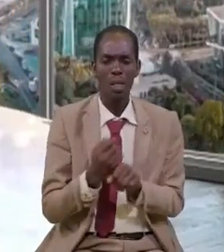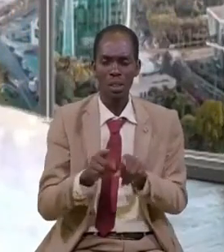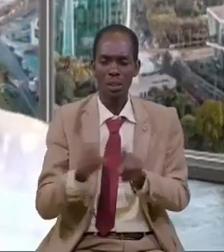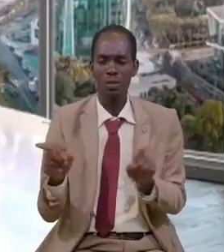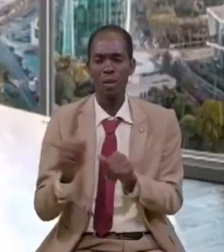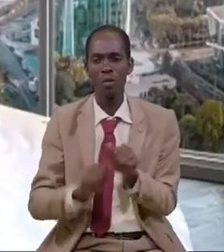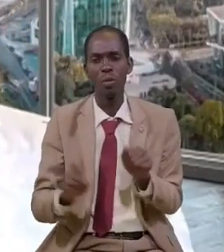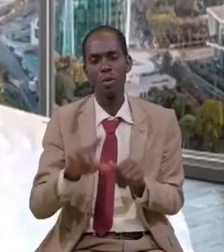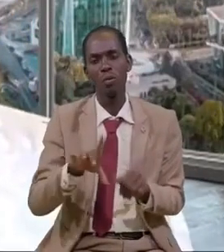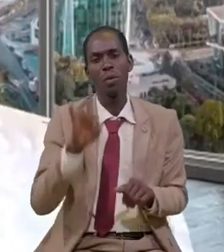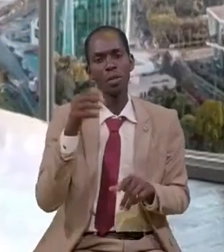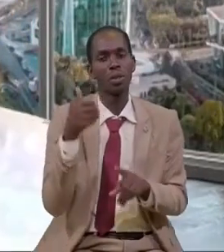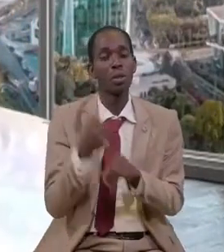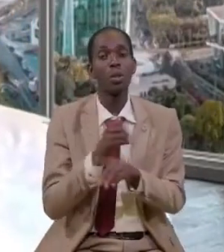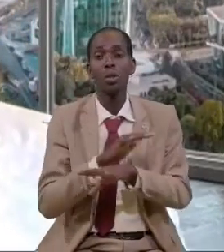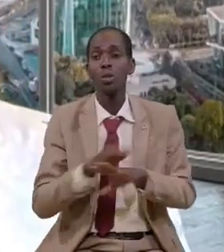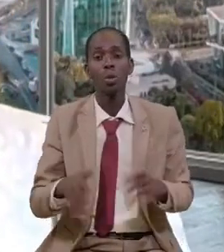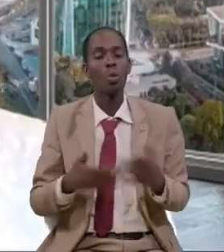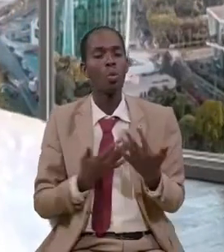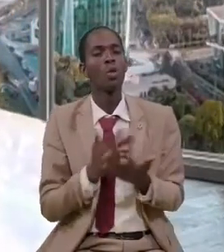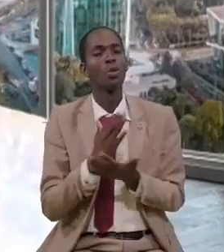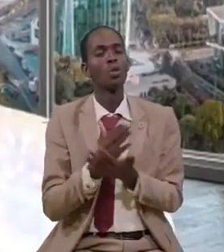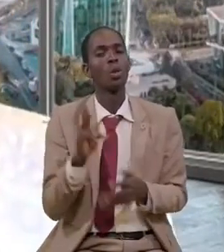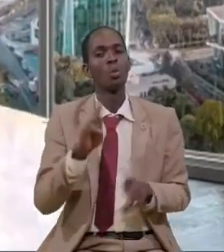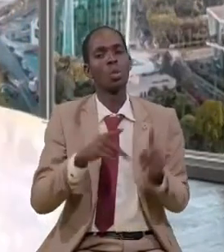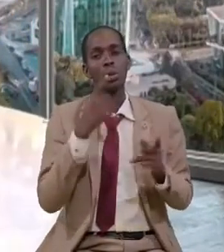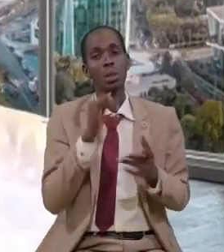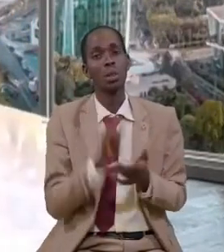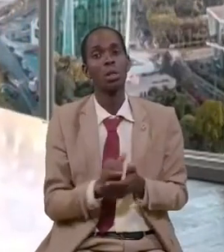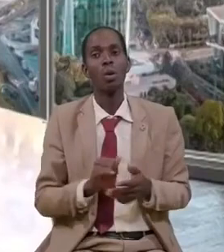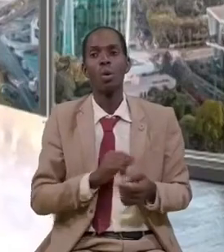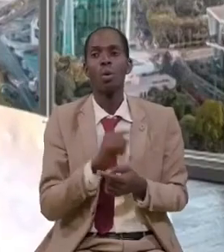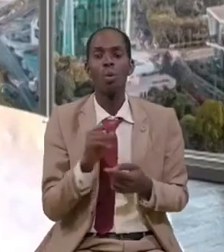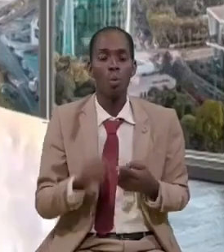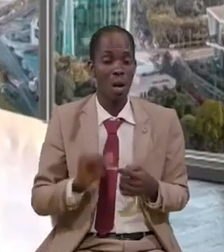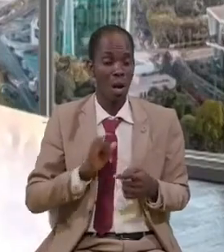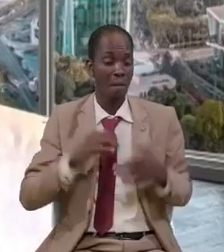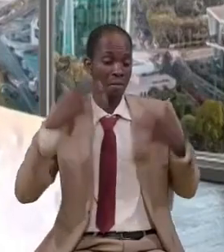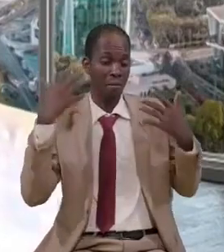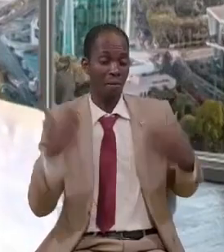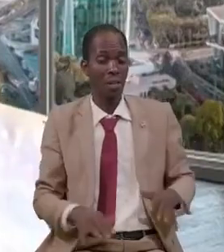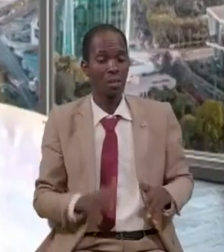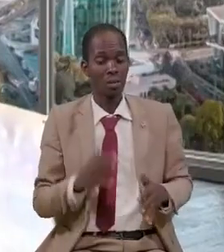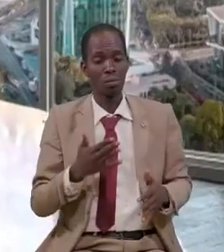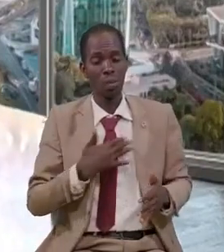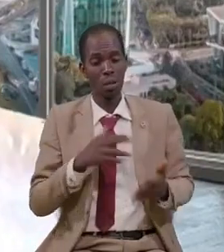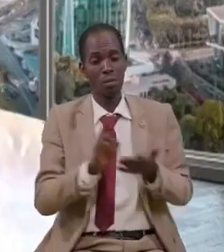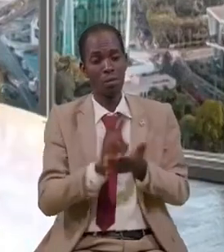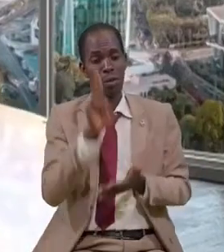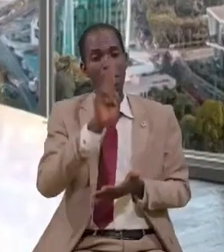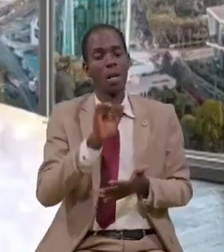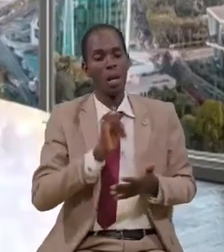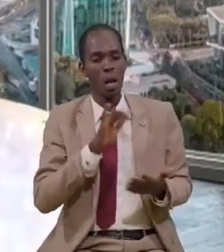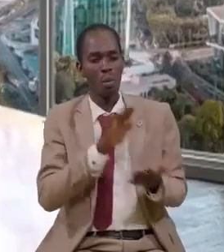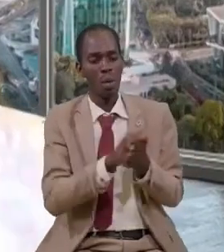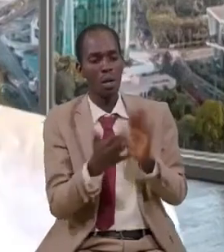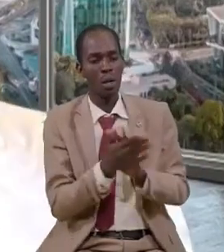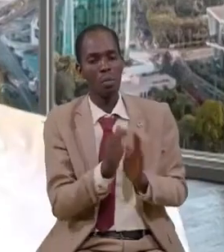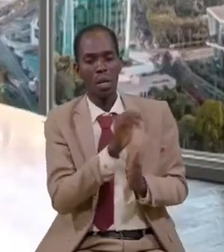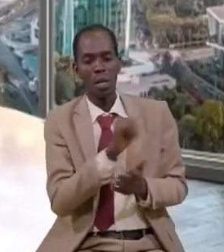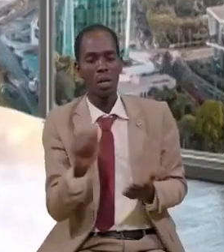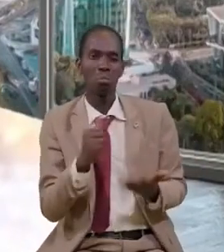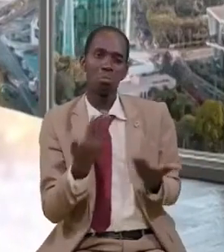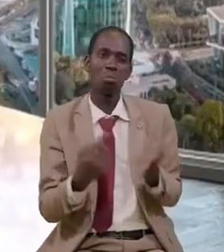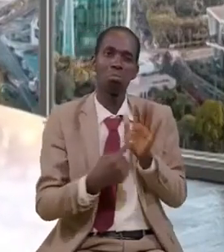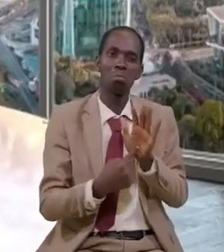Don't wait. And some people say, oh, when I graduate and I become, you know, a medical doctor, I will find the cure